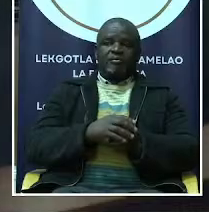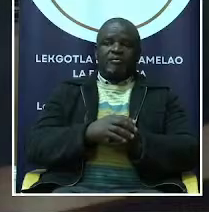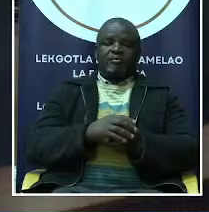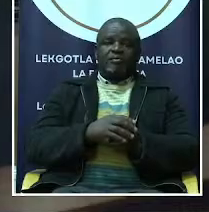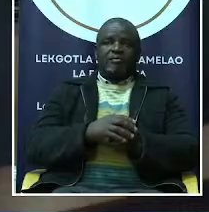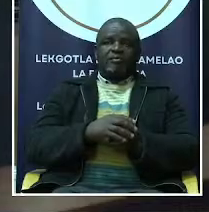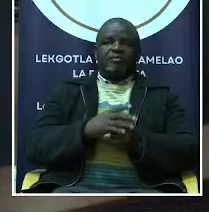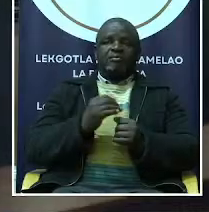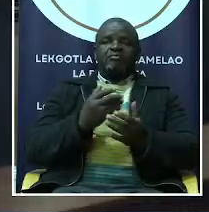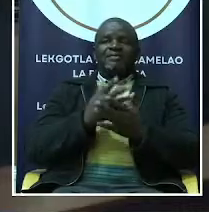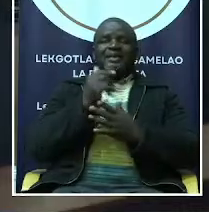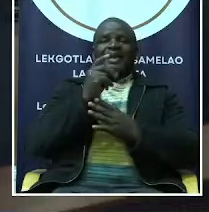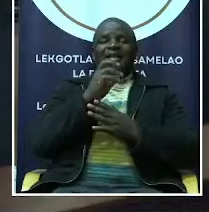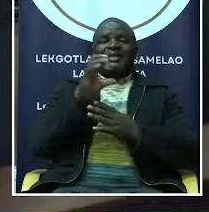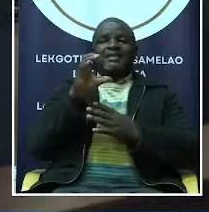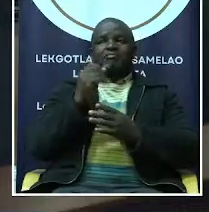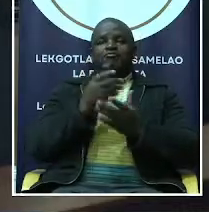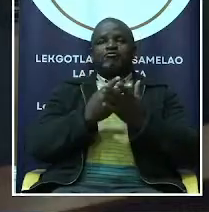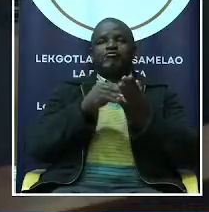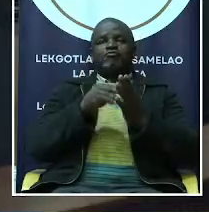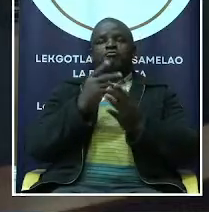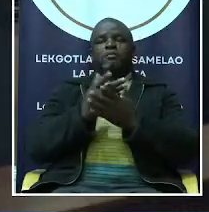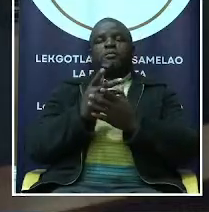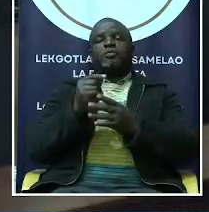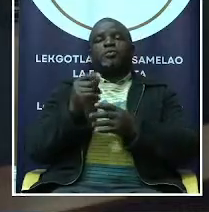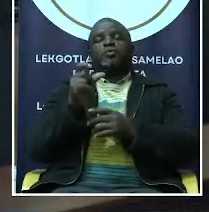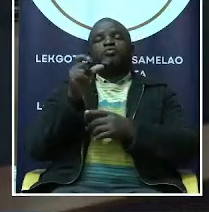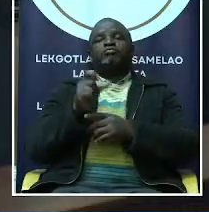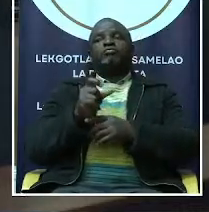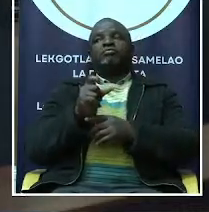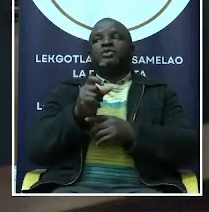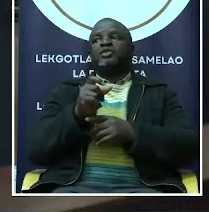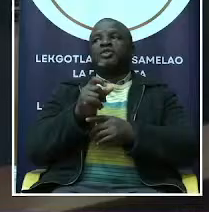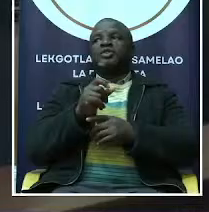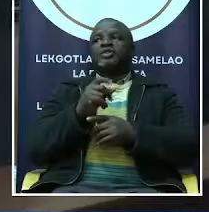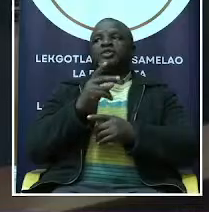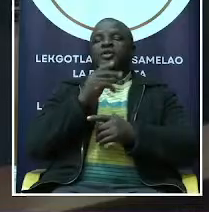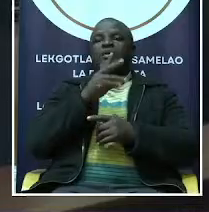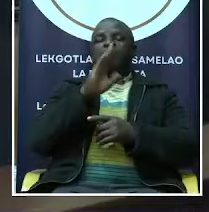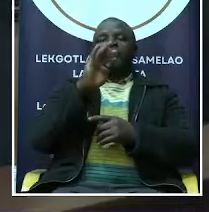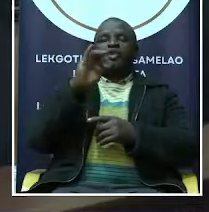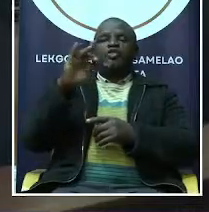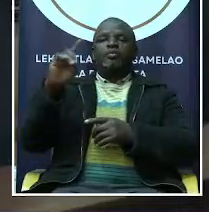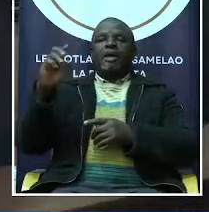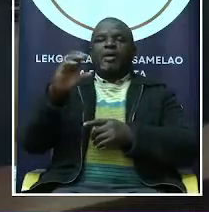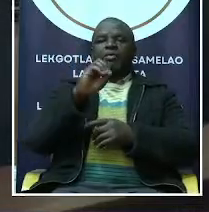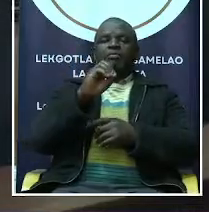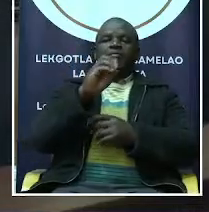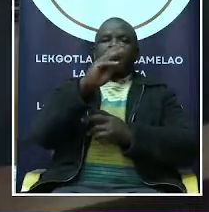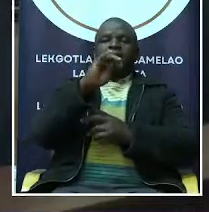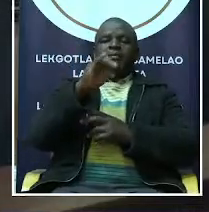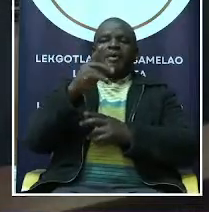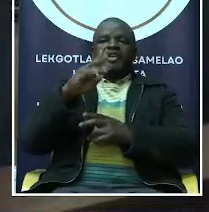to the African National Congress. Can you please have our first speaker, Boitumelo Mash?